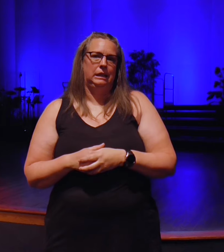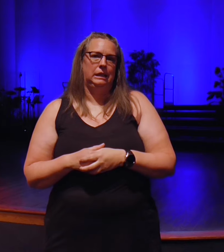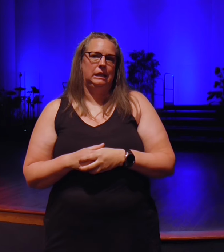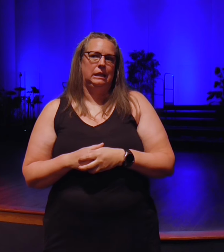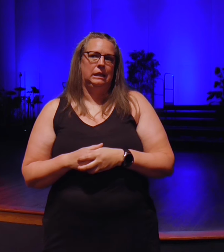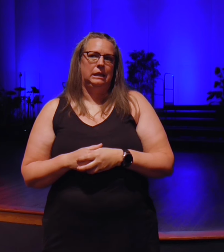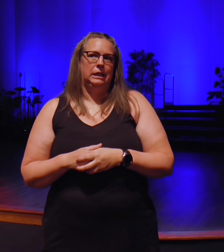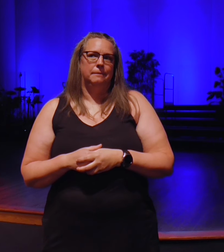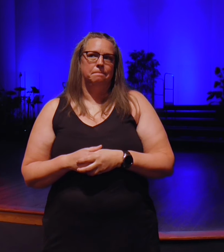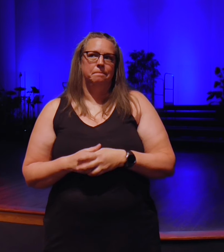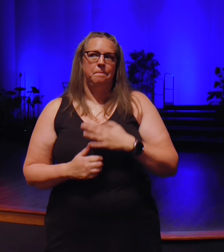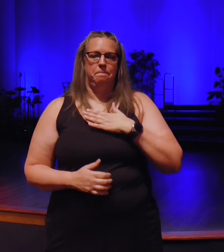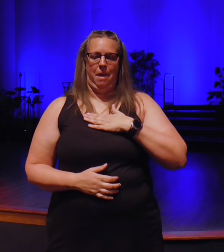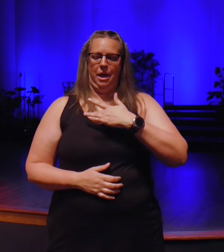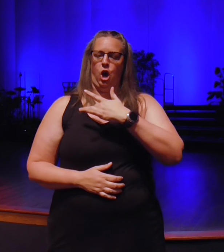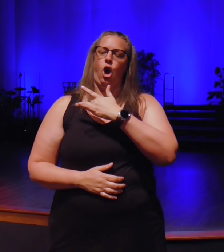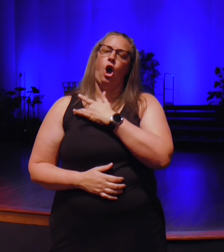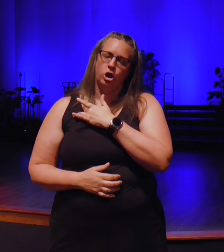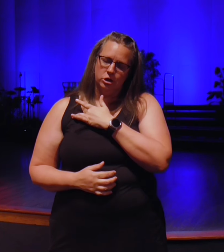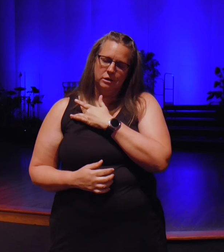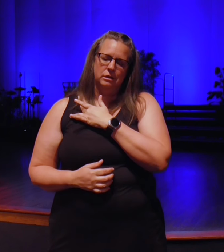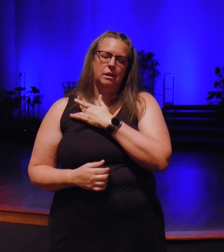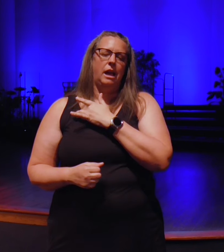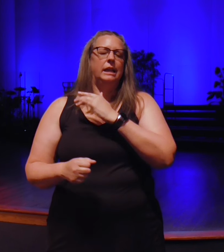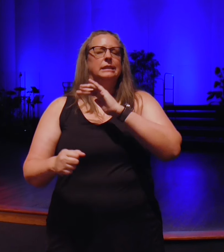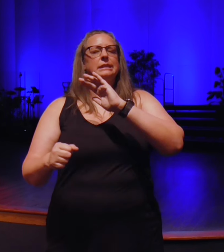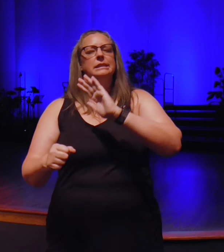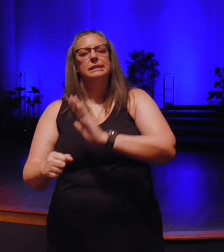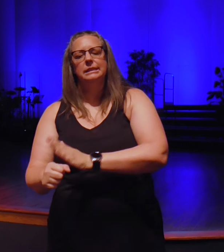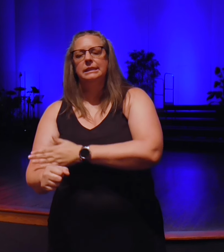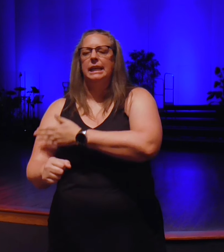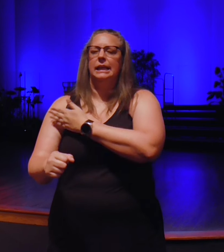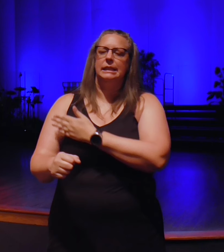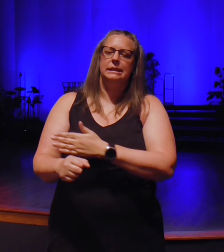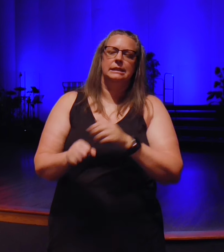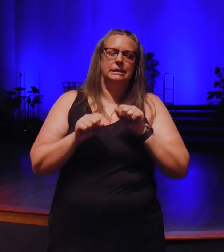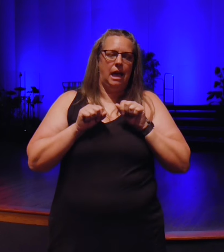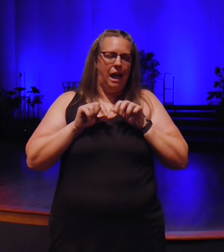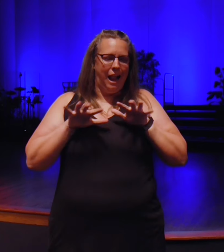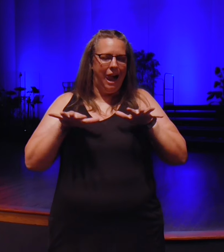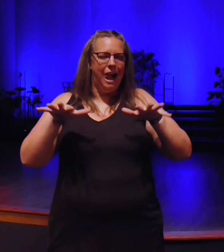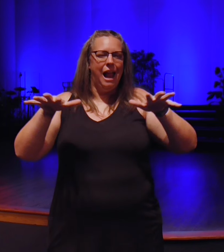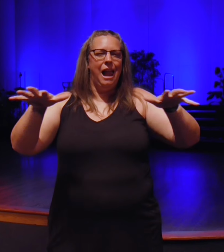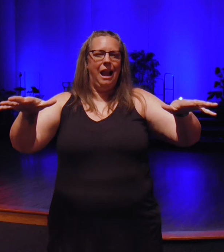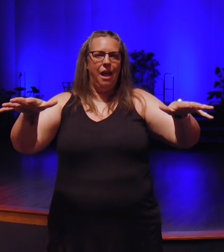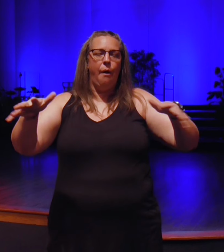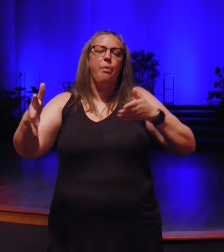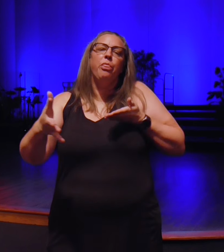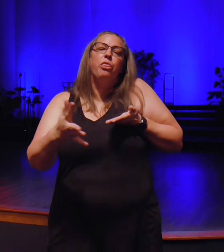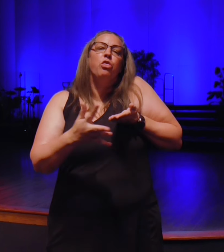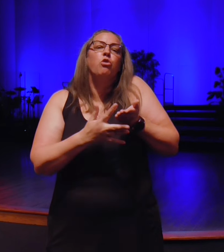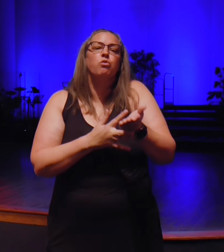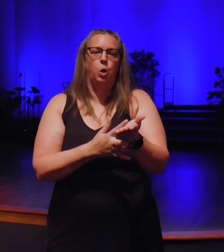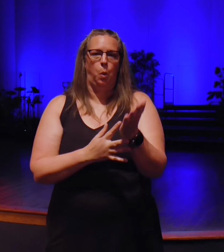I reach my heart's song via the gateway of the beautiful.